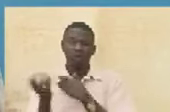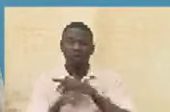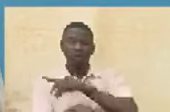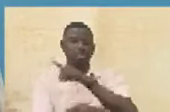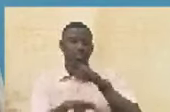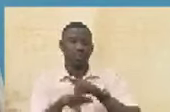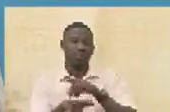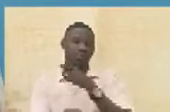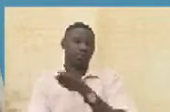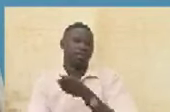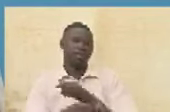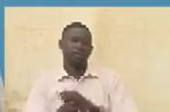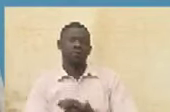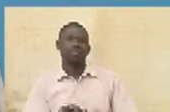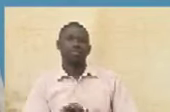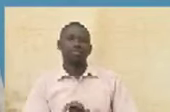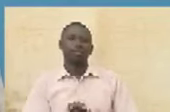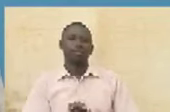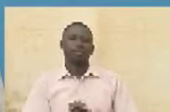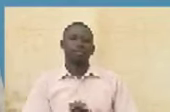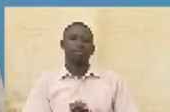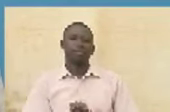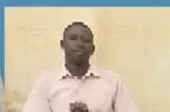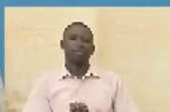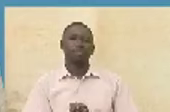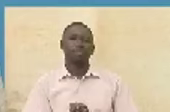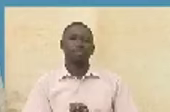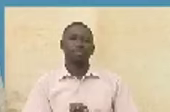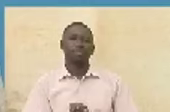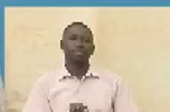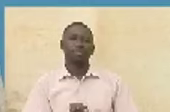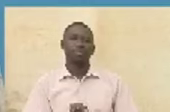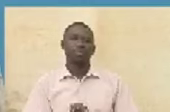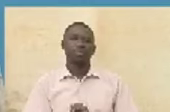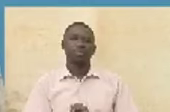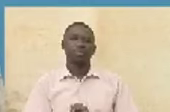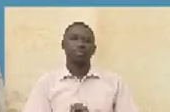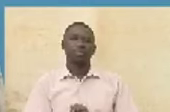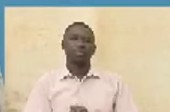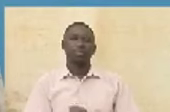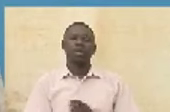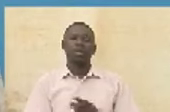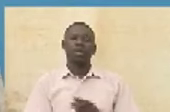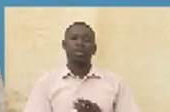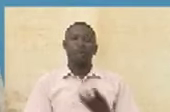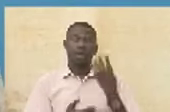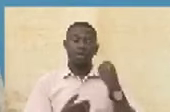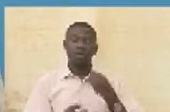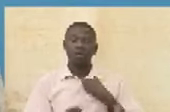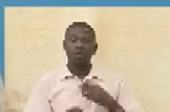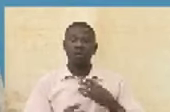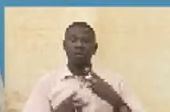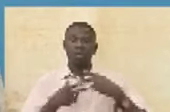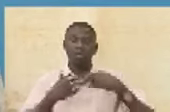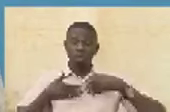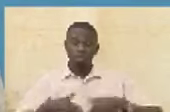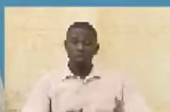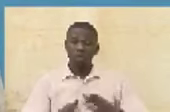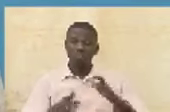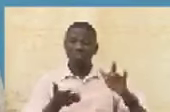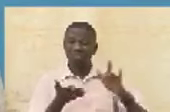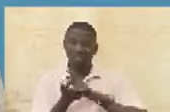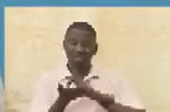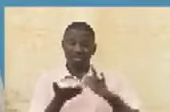that bathroom ye mari baye wulu yame how you were born naked ndi mere ngi mari ngo